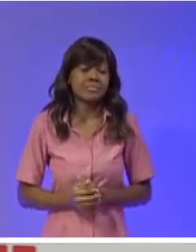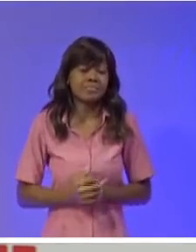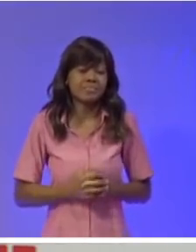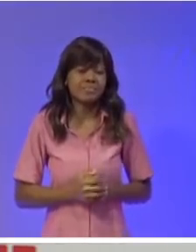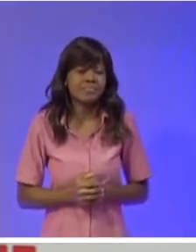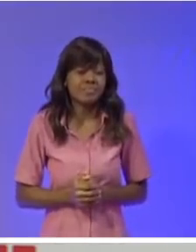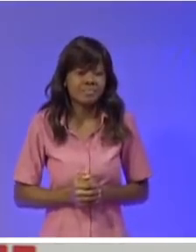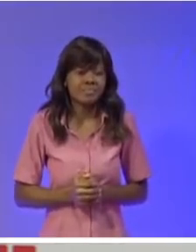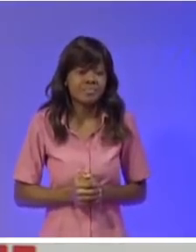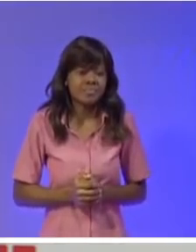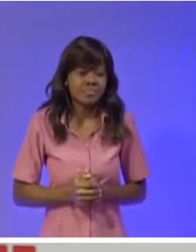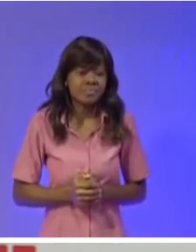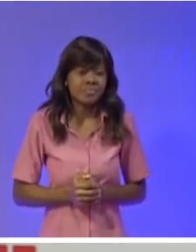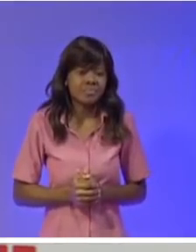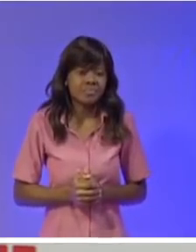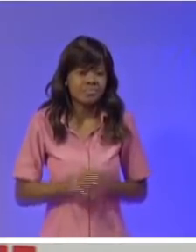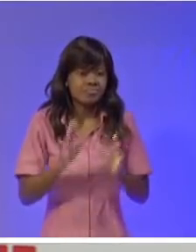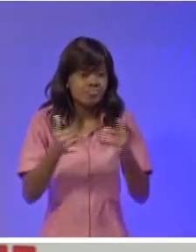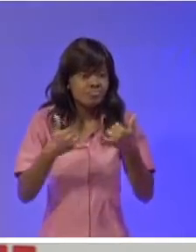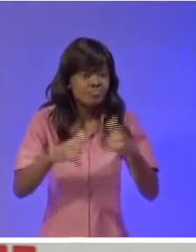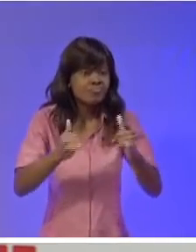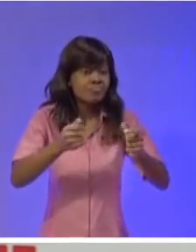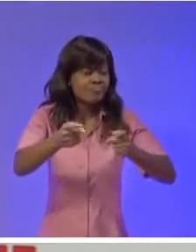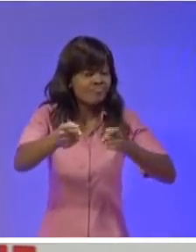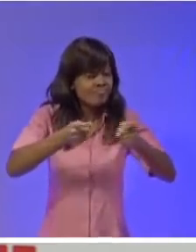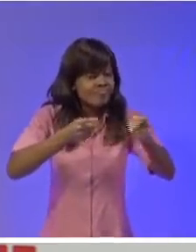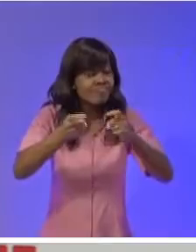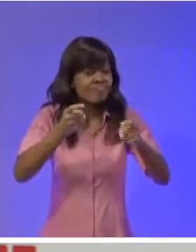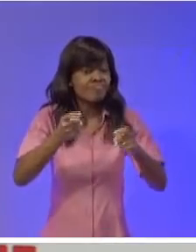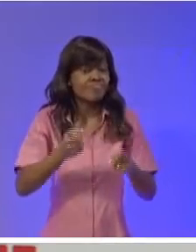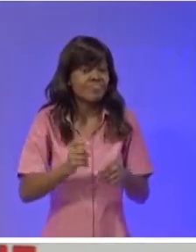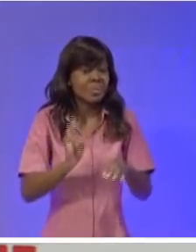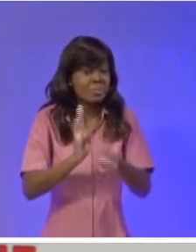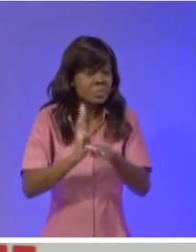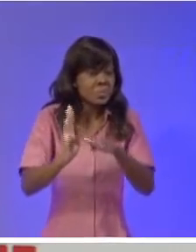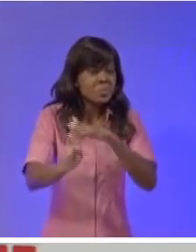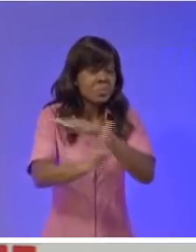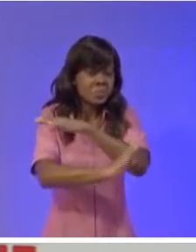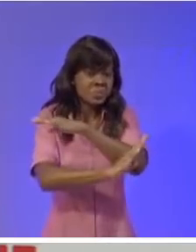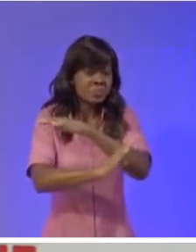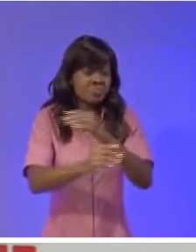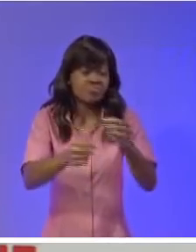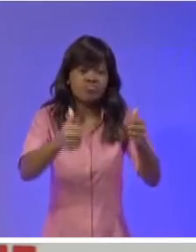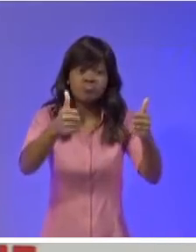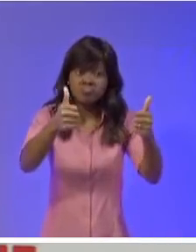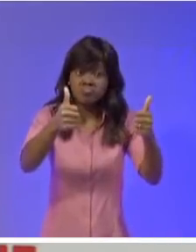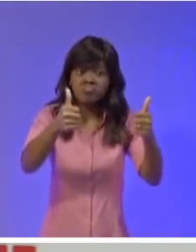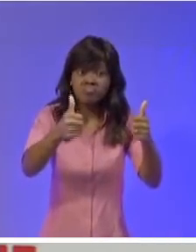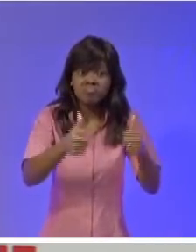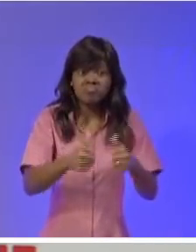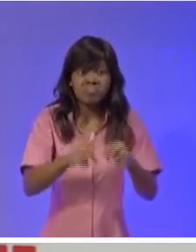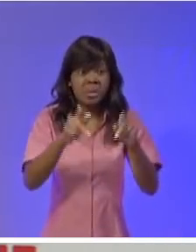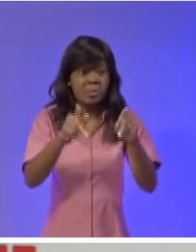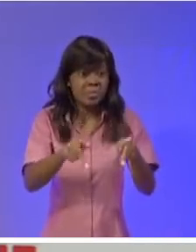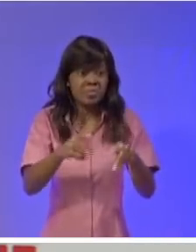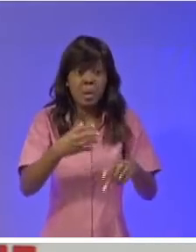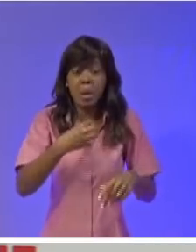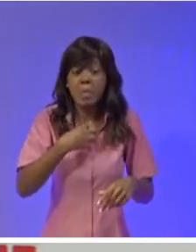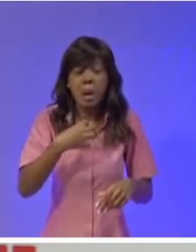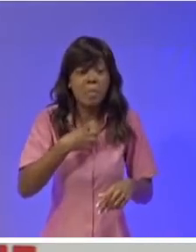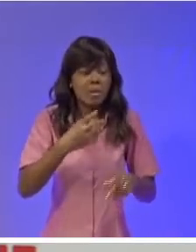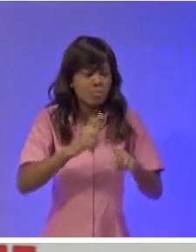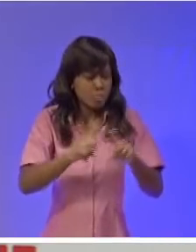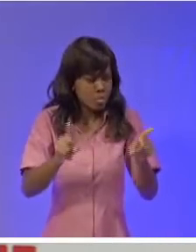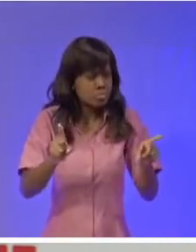We managed our borders well and were criticized for it. So we did everything that this